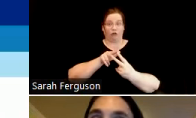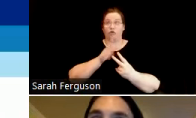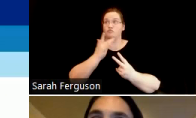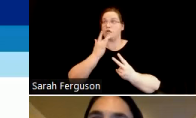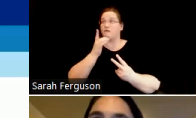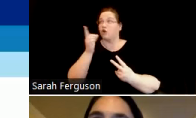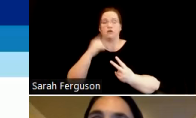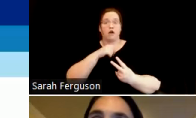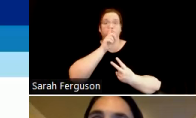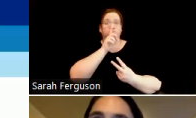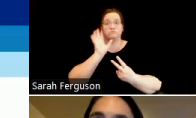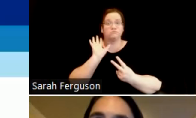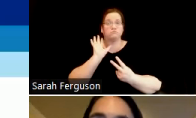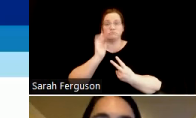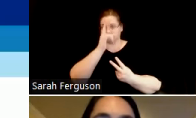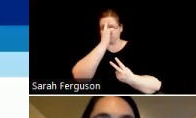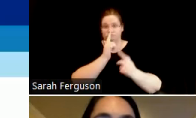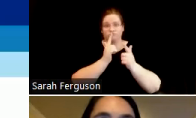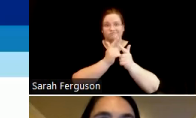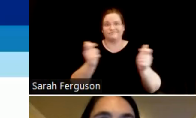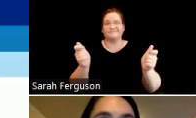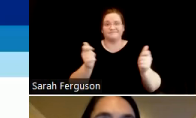receives. That's really your choice.